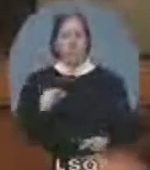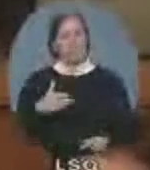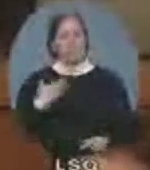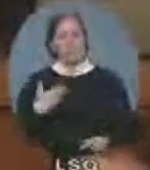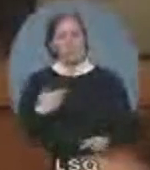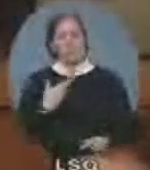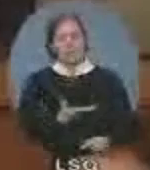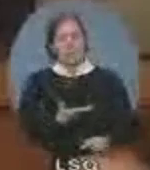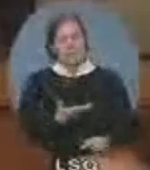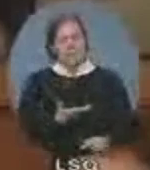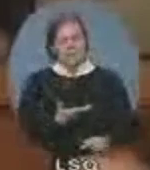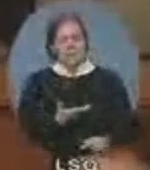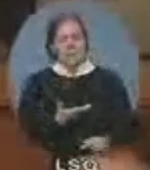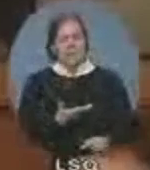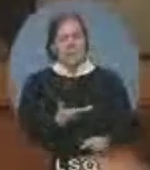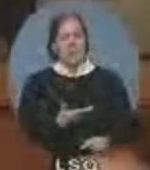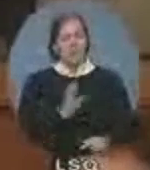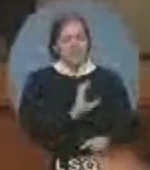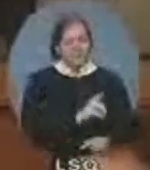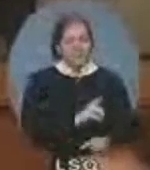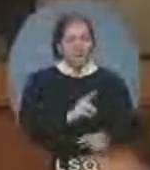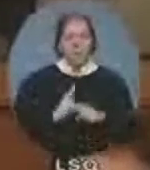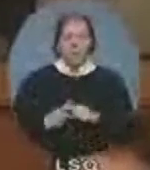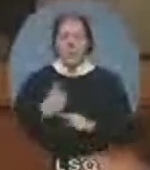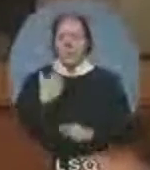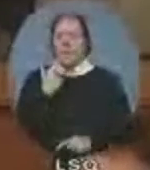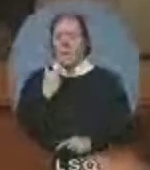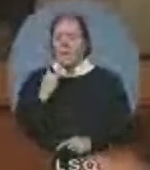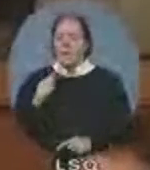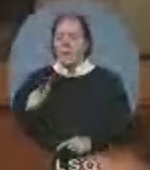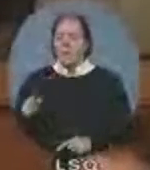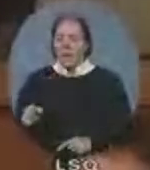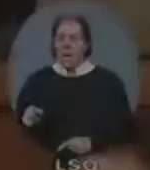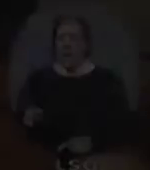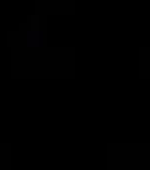and Liberals sending seniors to the food banks while they're sending their corporate friends to the government's